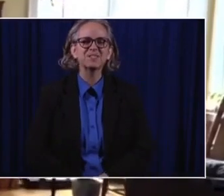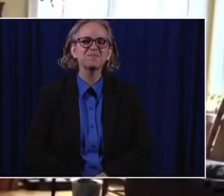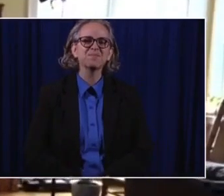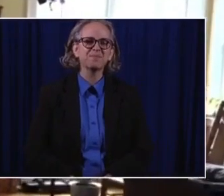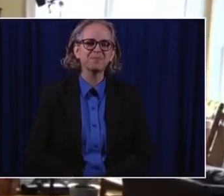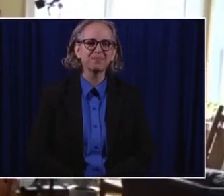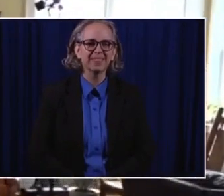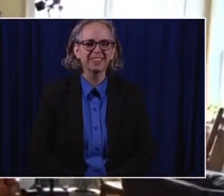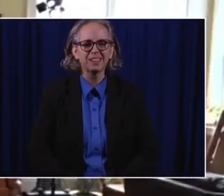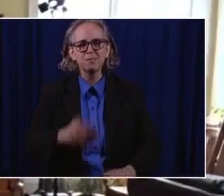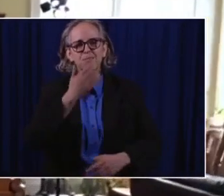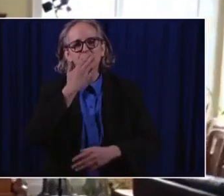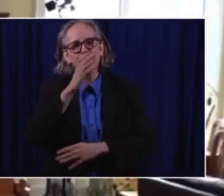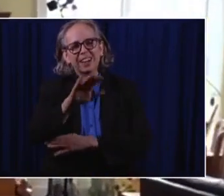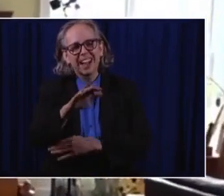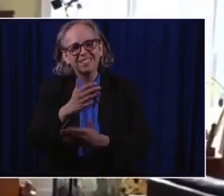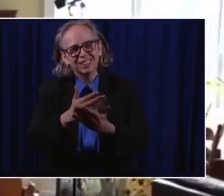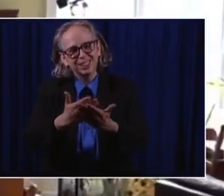Afternoon, everyone.